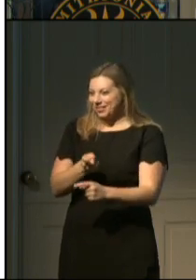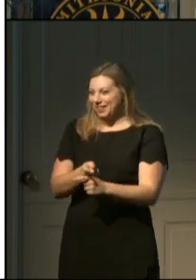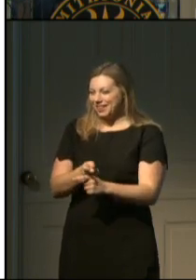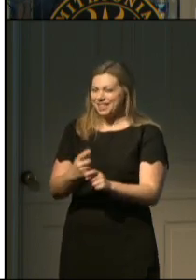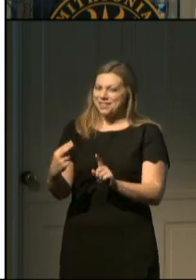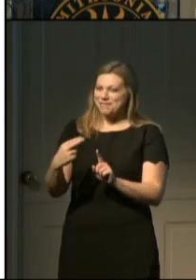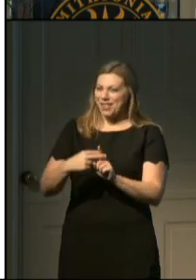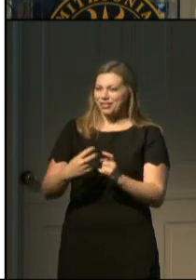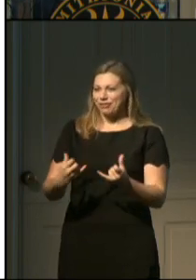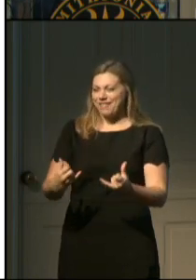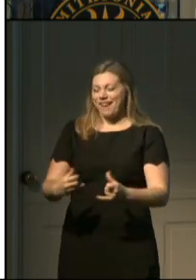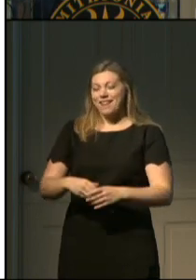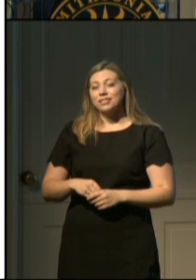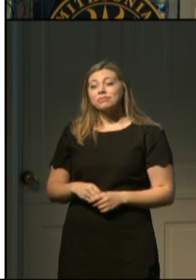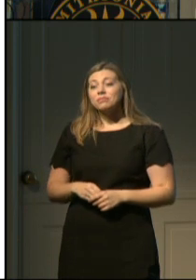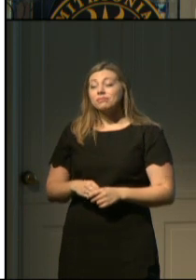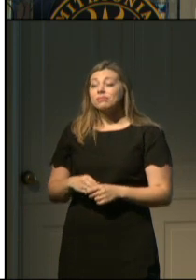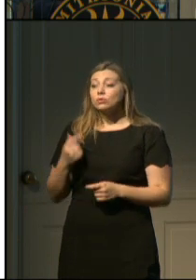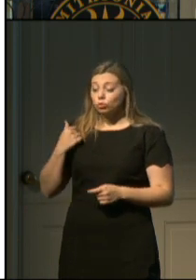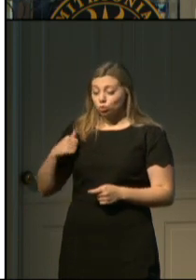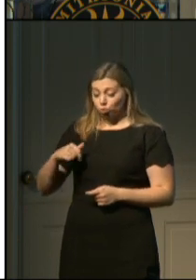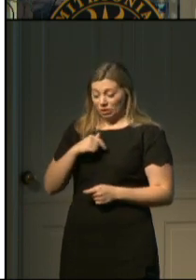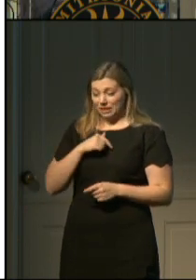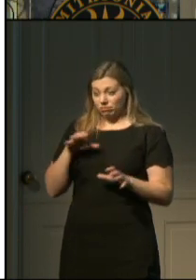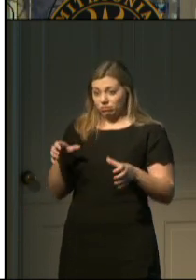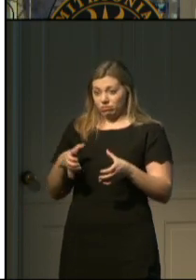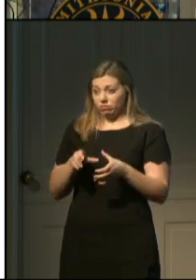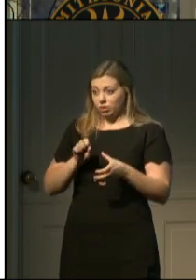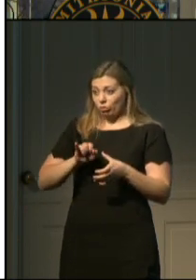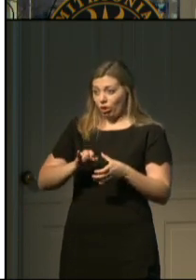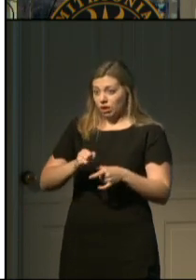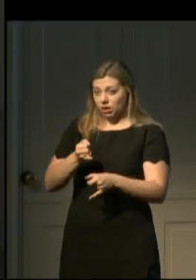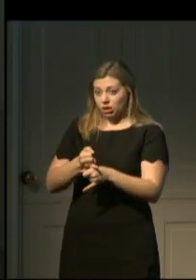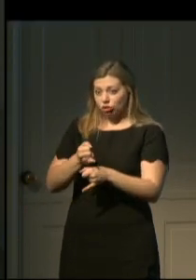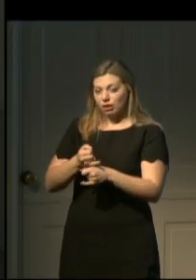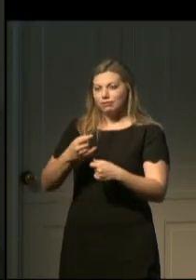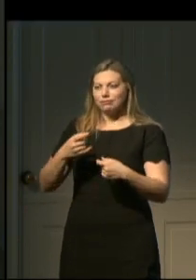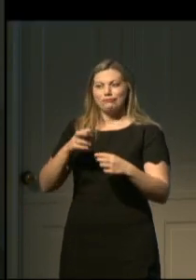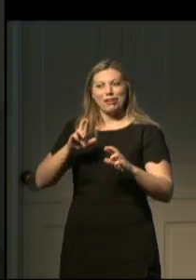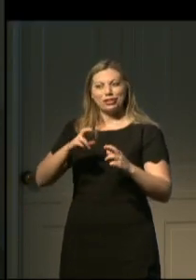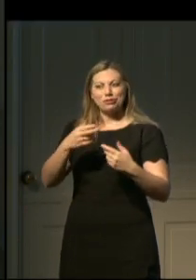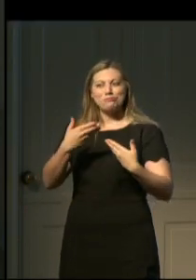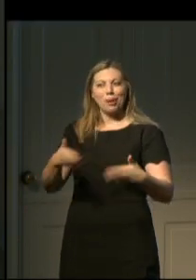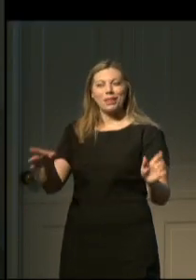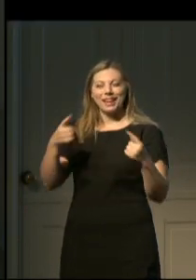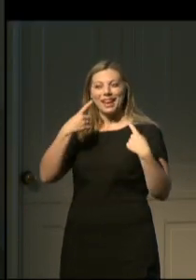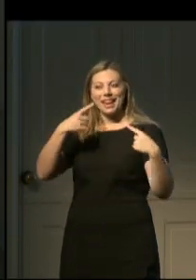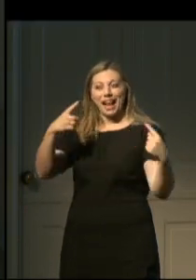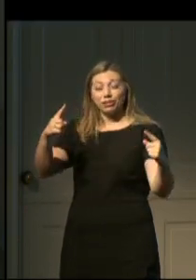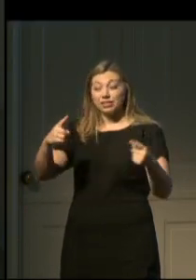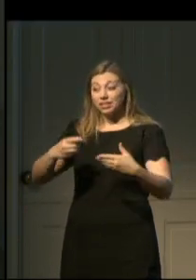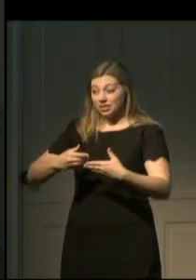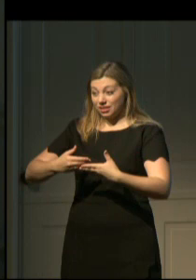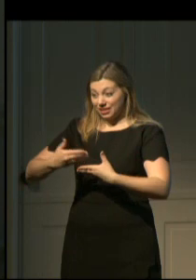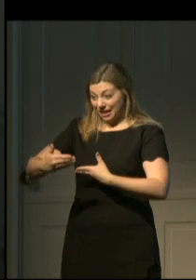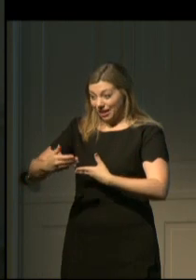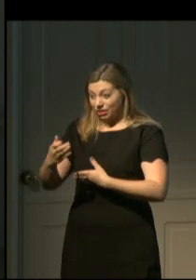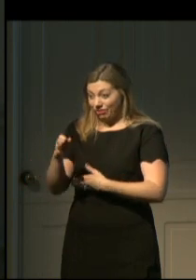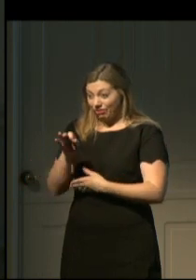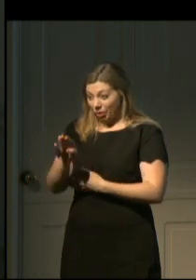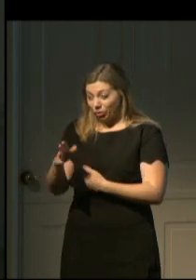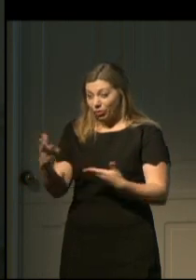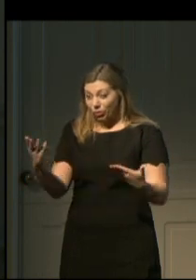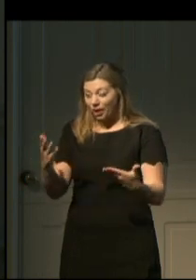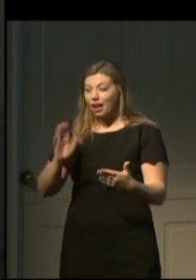think, as we, as an institution, prepare to publicly announce next February our